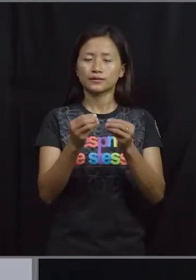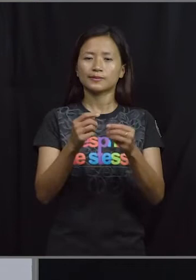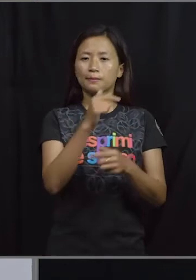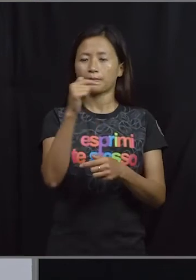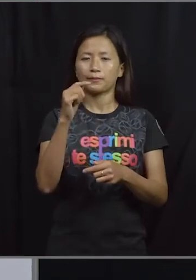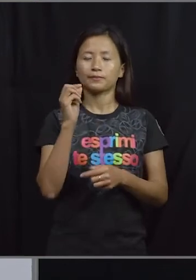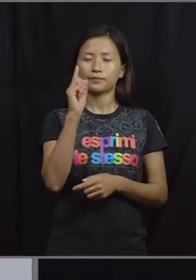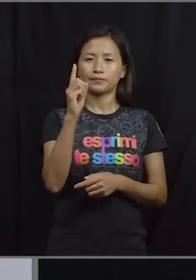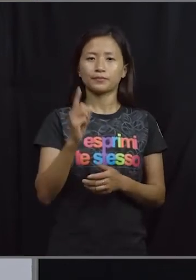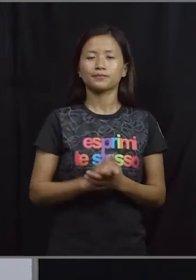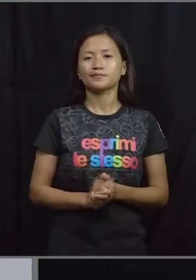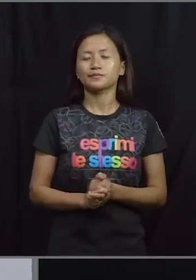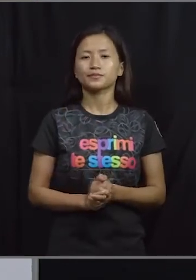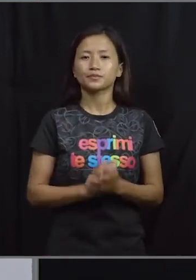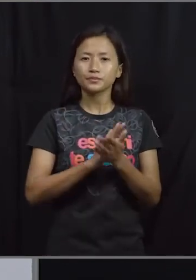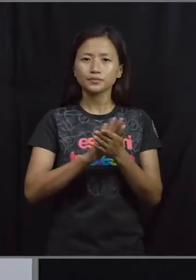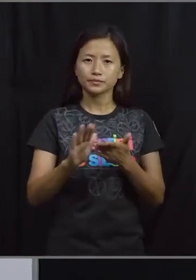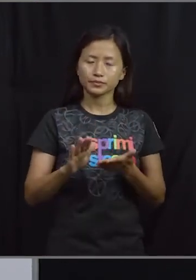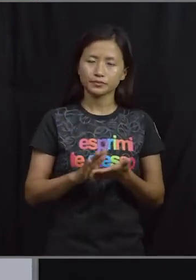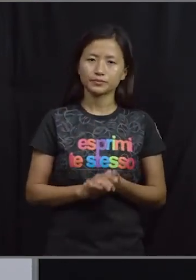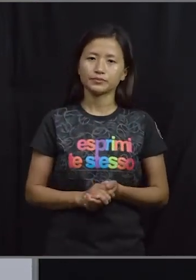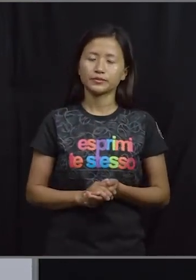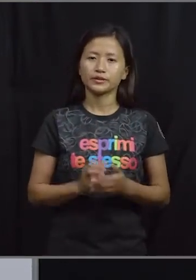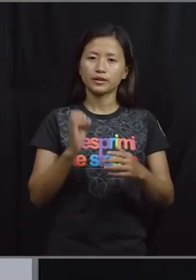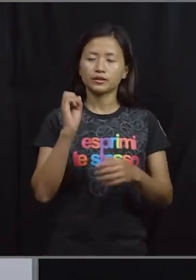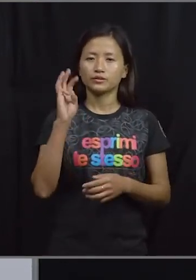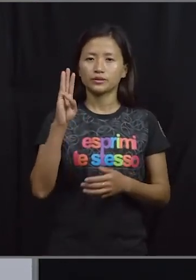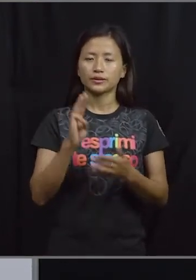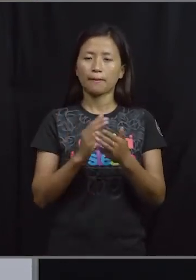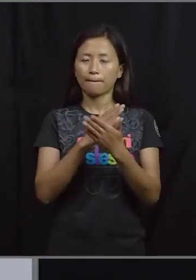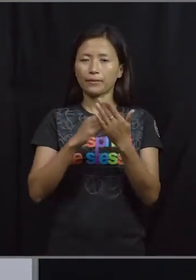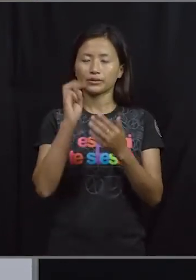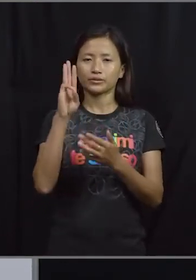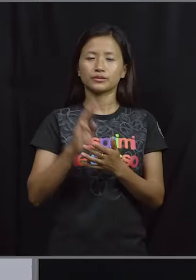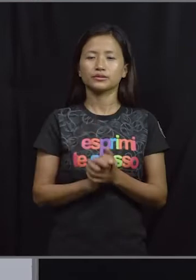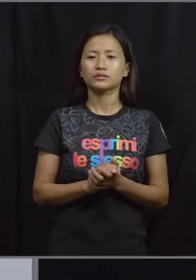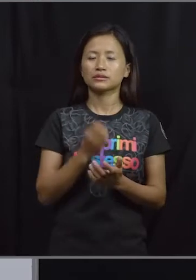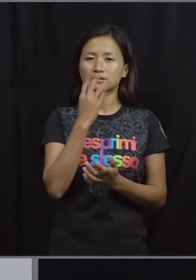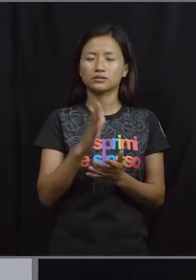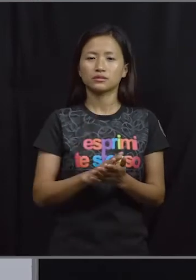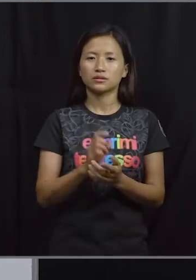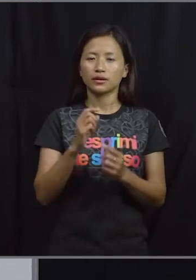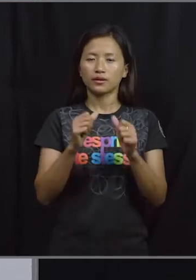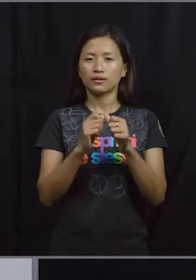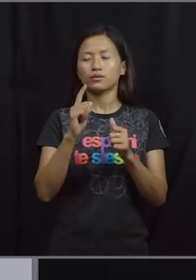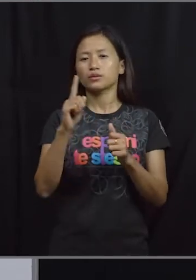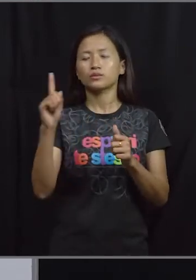1, clear. And for this 3 by 3 matrix, so we will easily find out